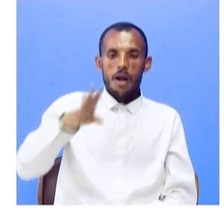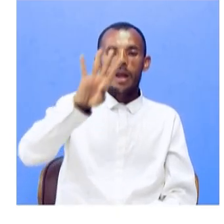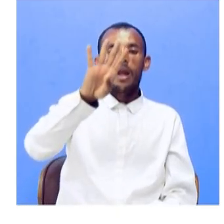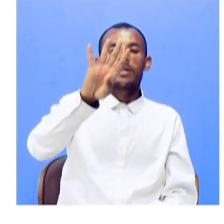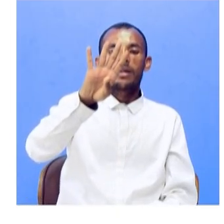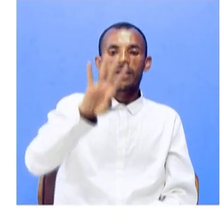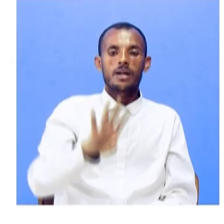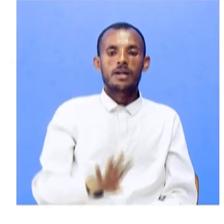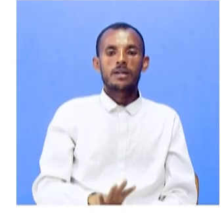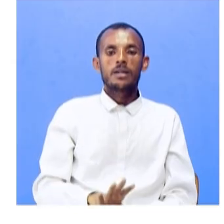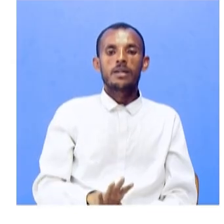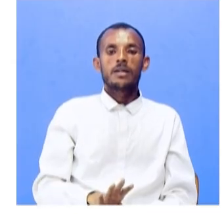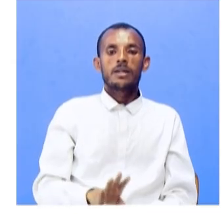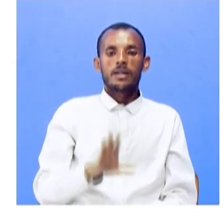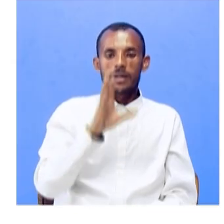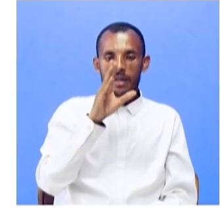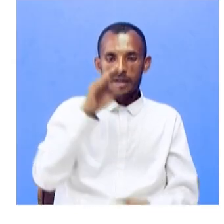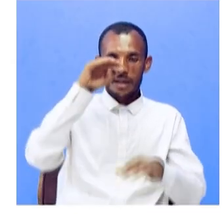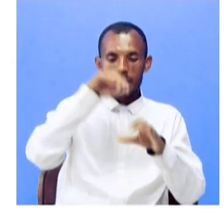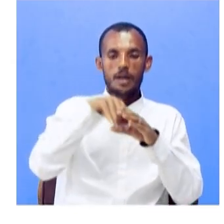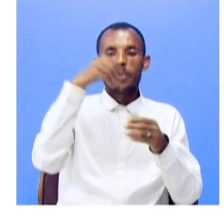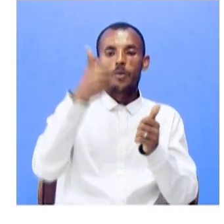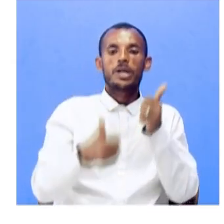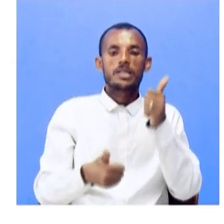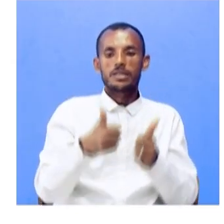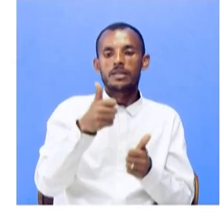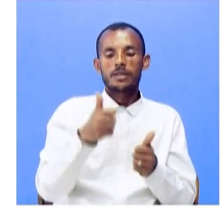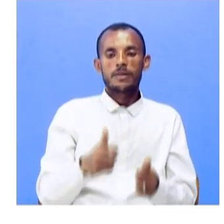It's a quadrilateral in which